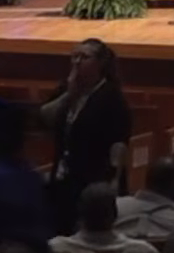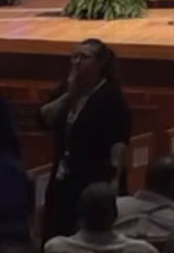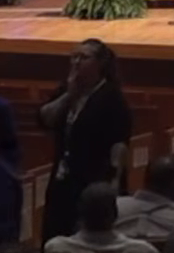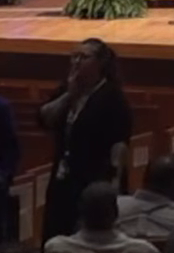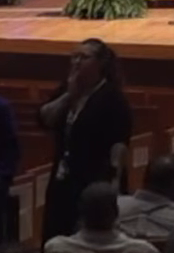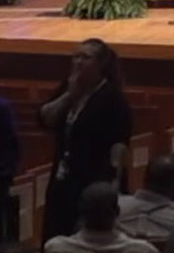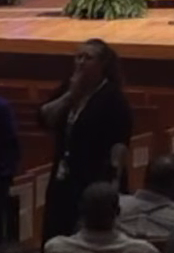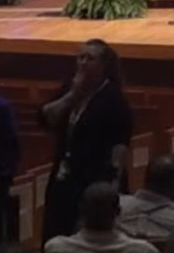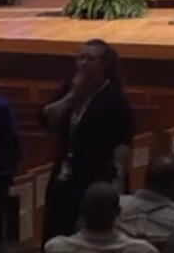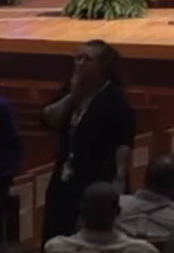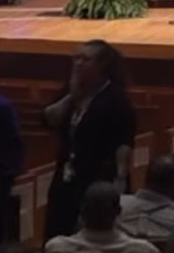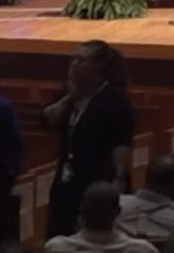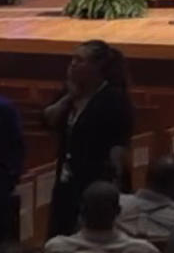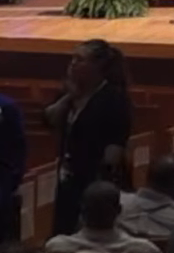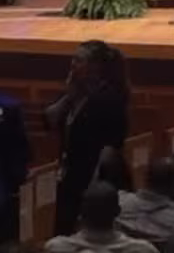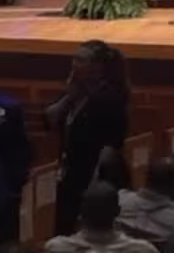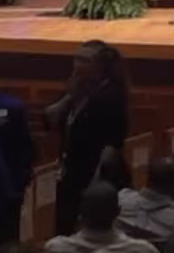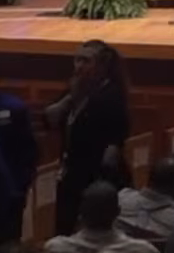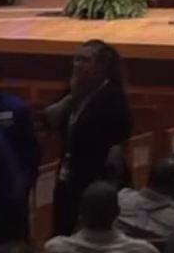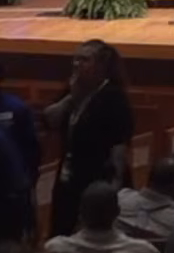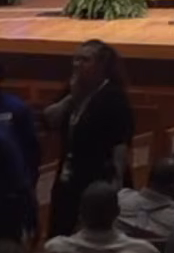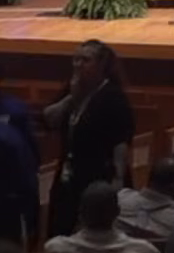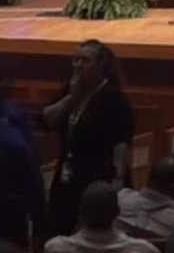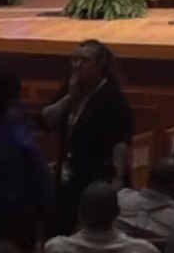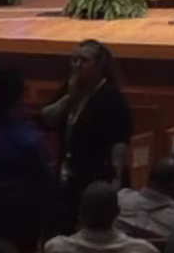Experiment to find out.